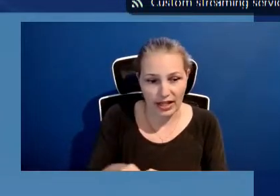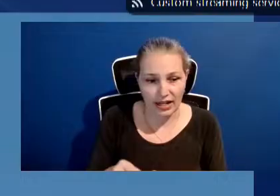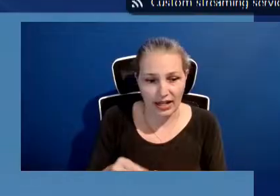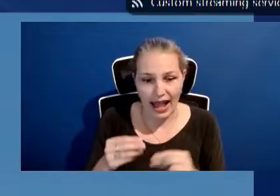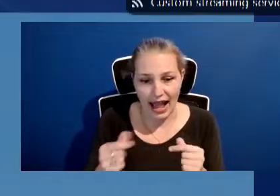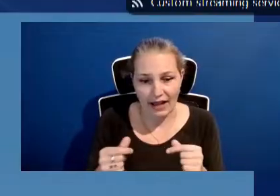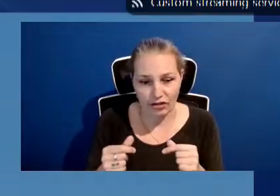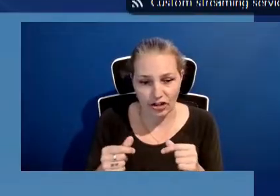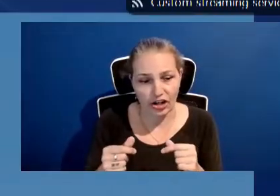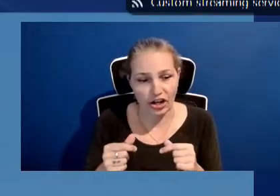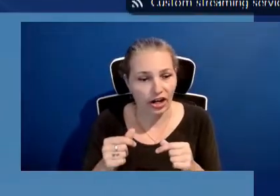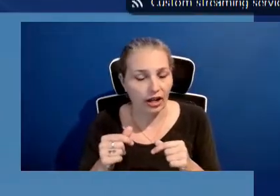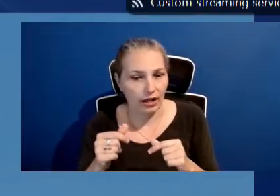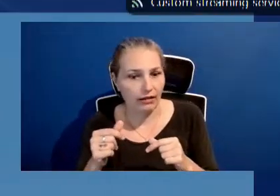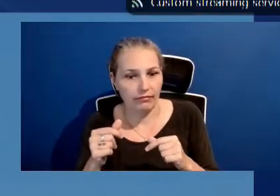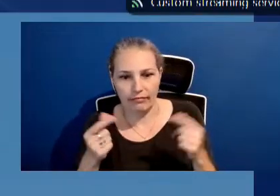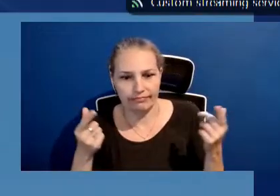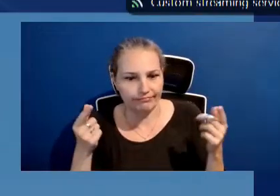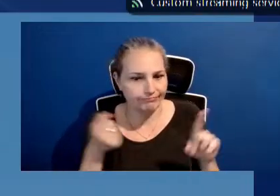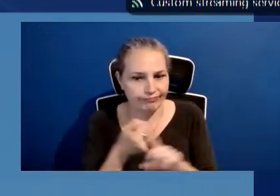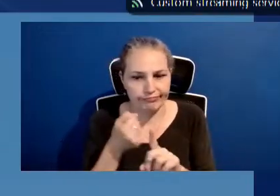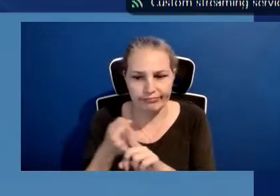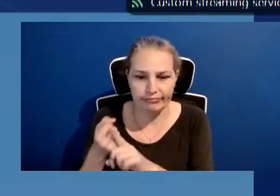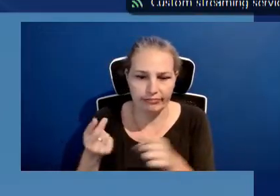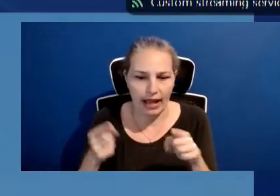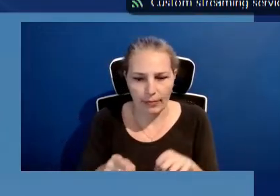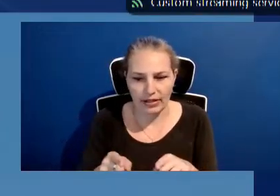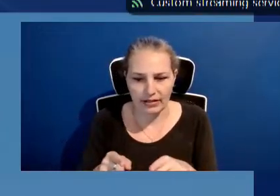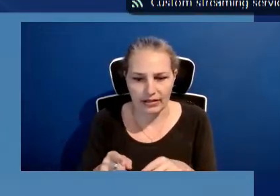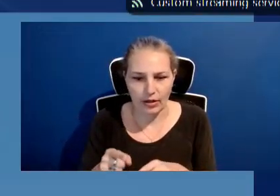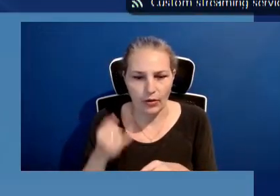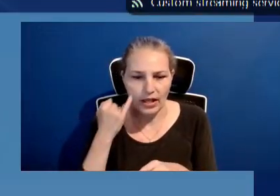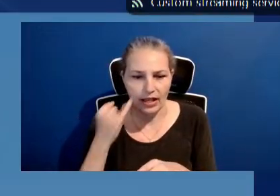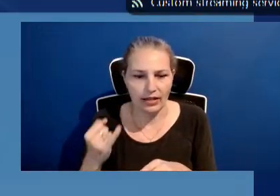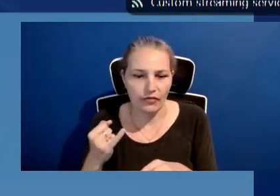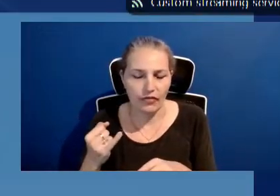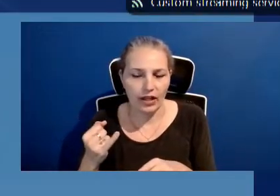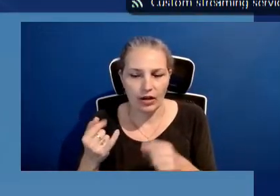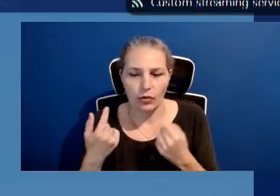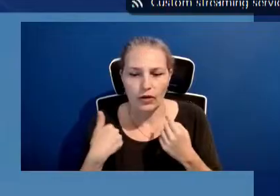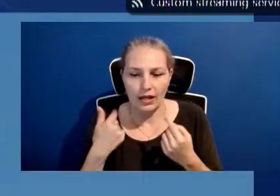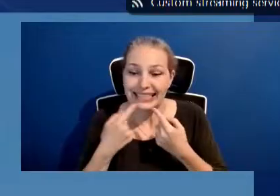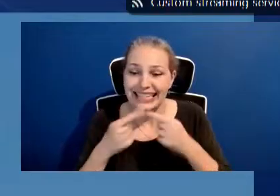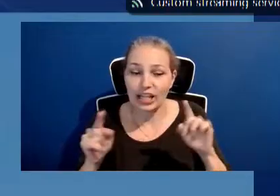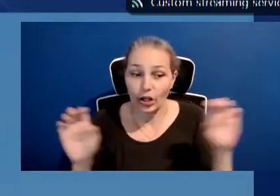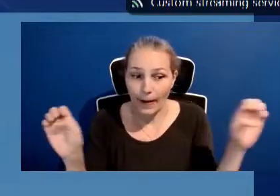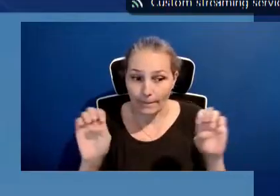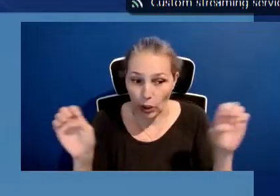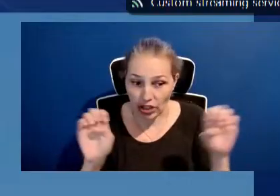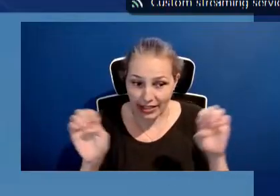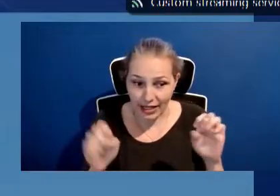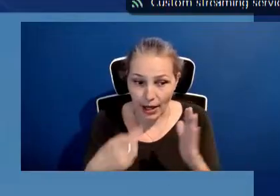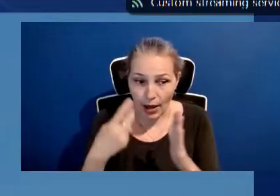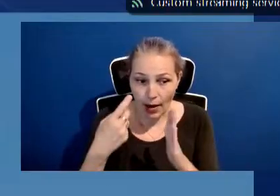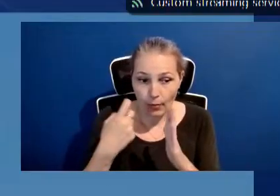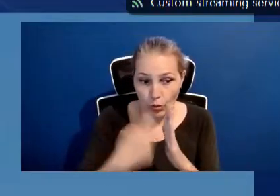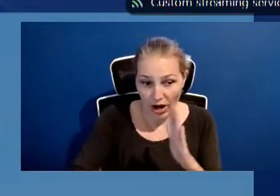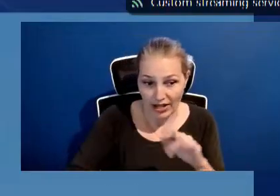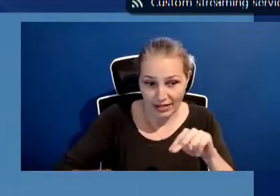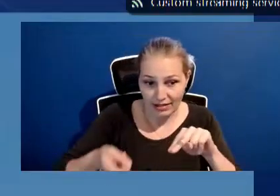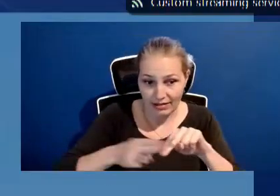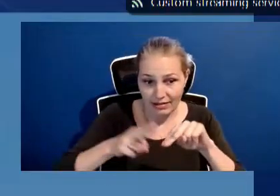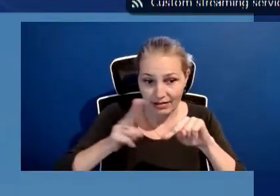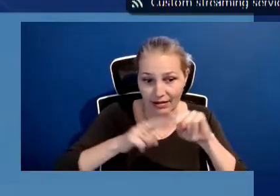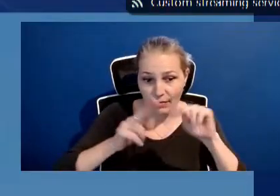are state and local laws to protect the public from price gouging after a declared emergency. And our Board of Supervisors has been busy strengthening